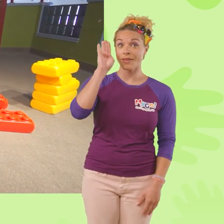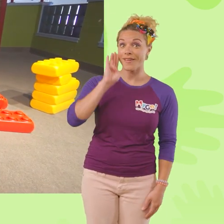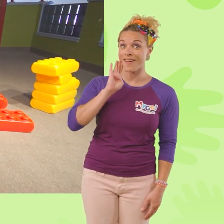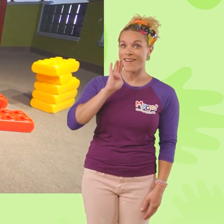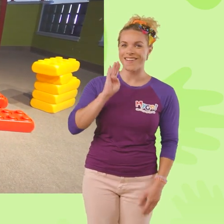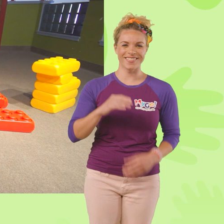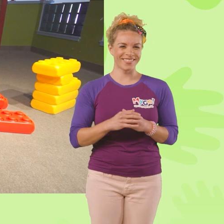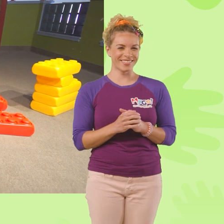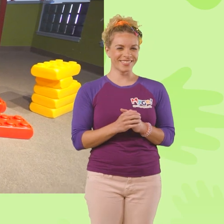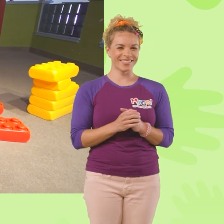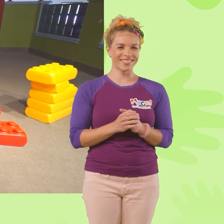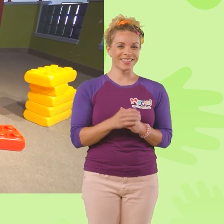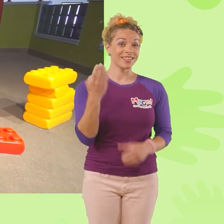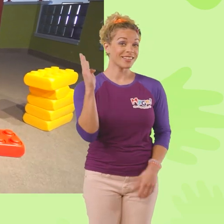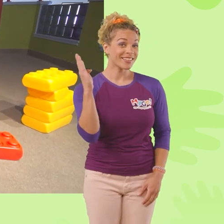brown,